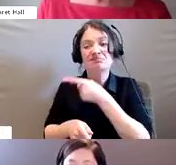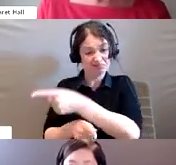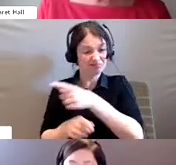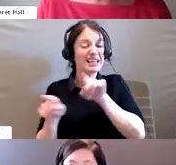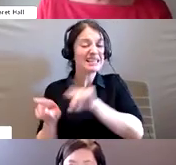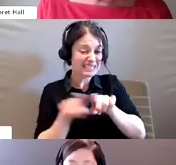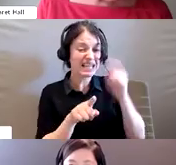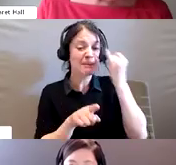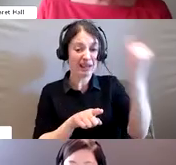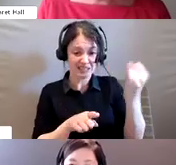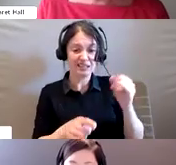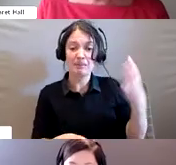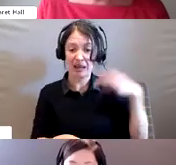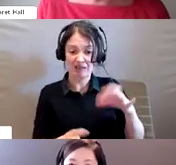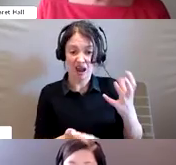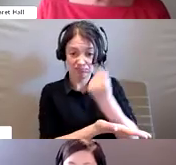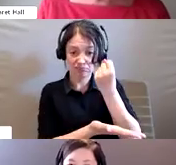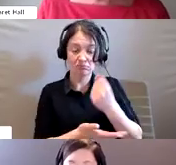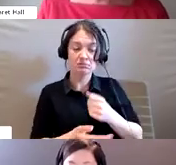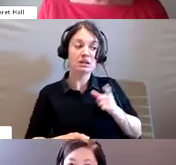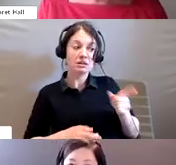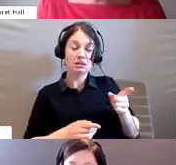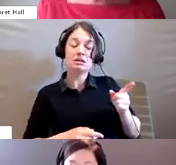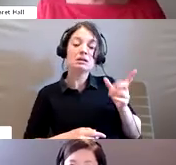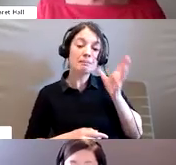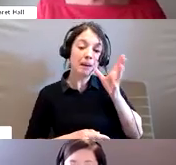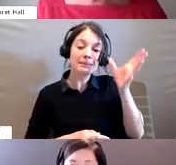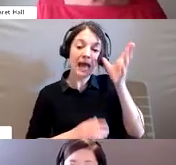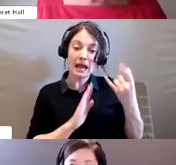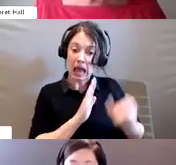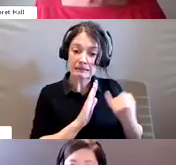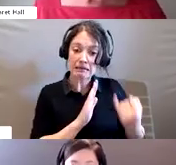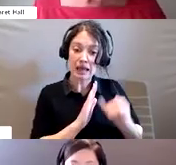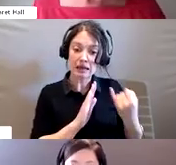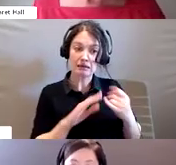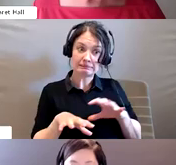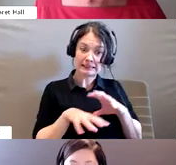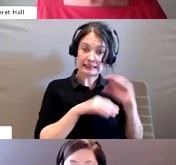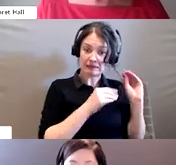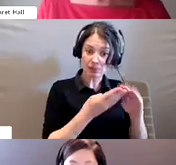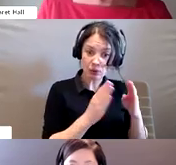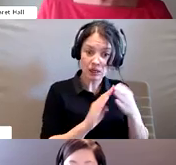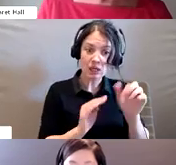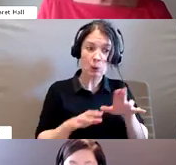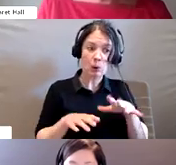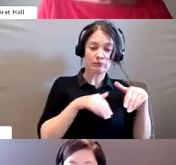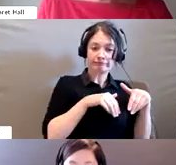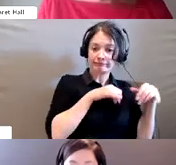benefits. Isolating their parent to exclude interference by others who might destabilize that